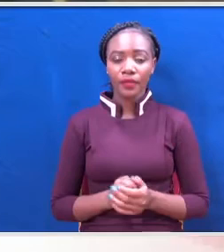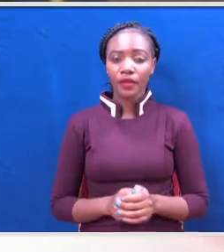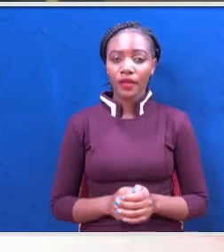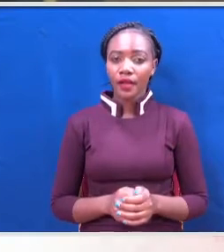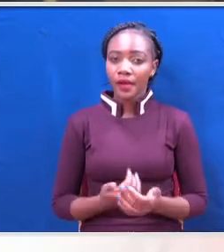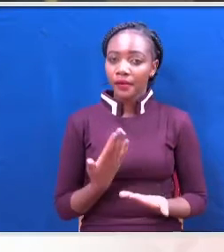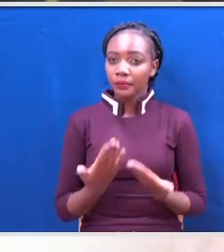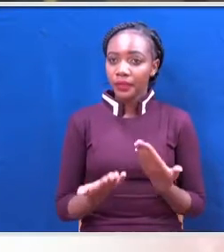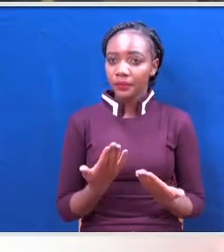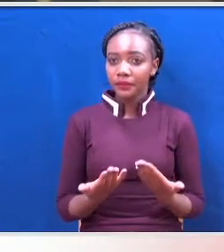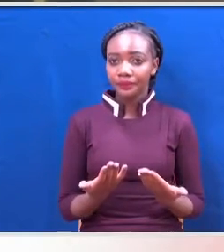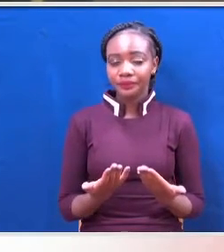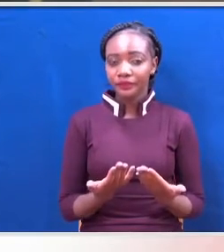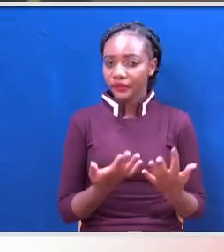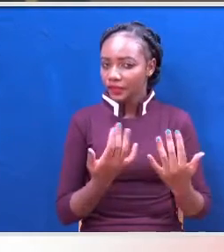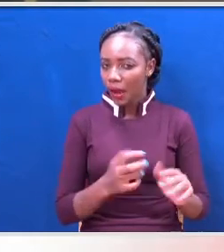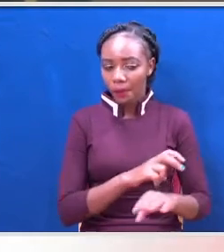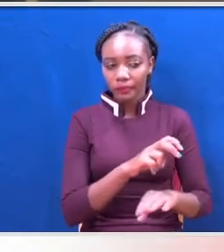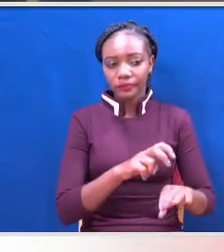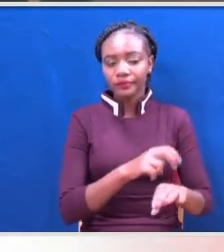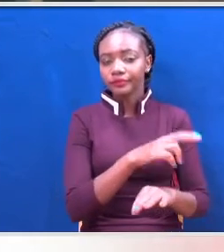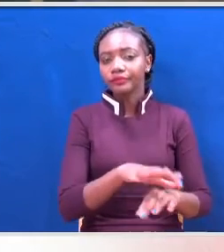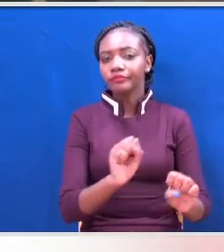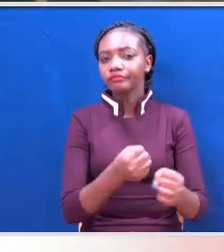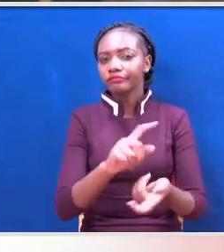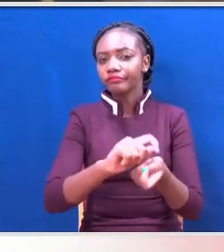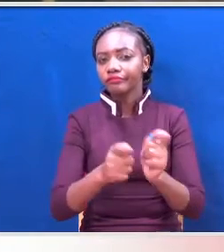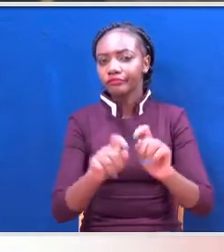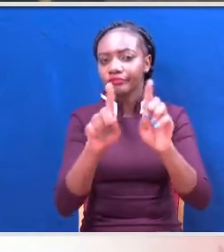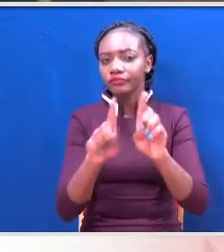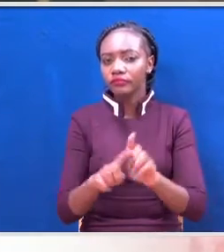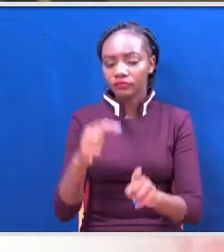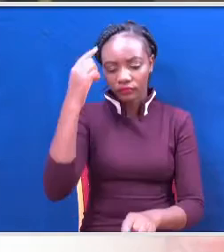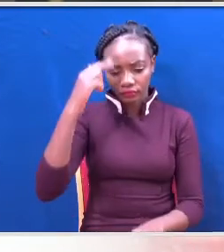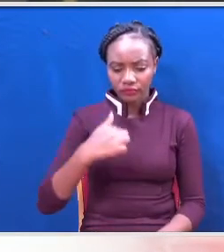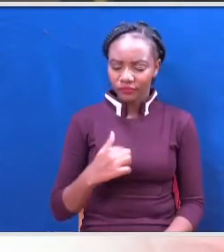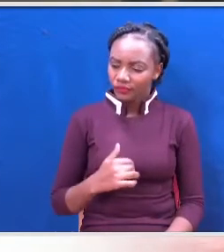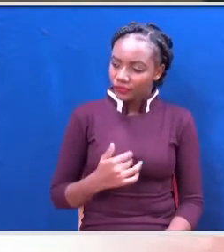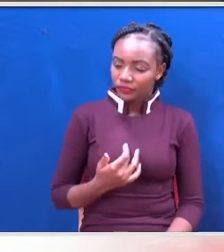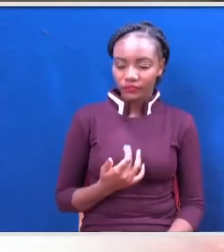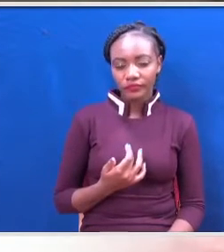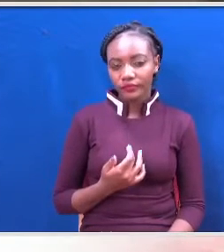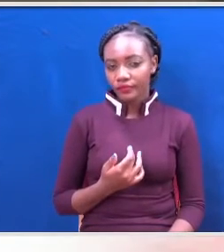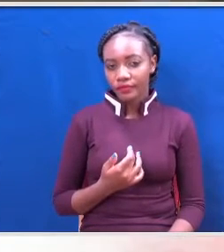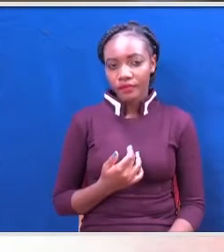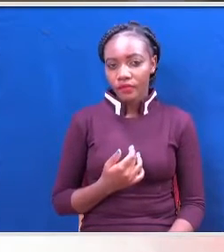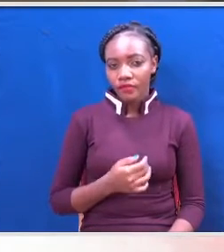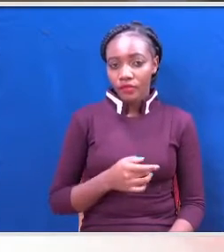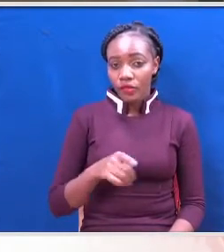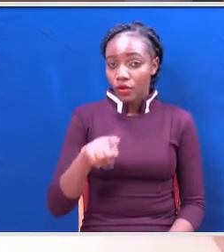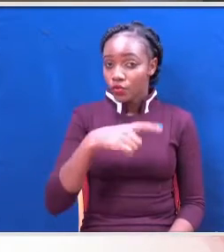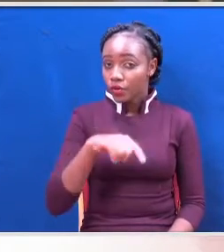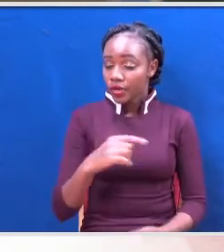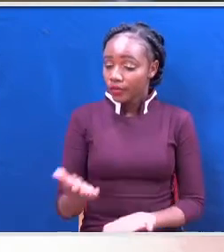it during its consideration. And I think for me, it makes a lot of sense that because you are not the